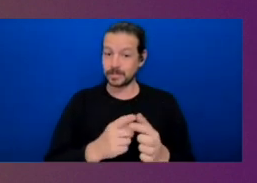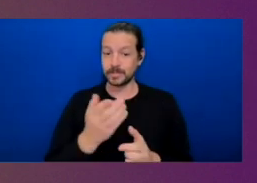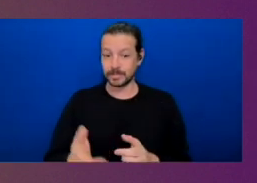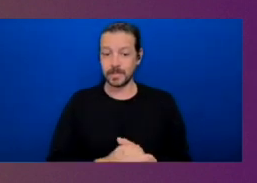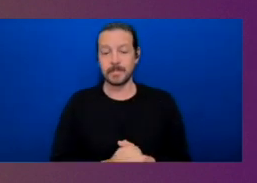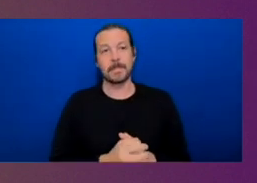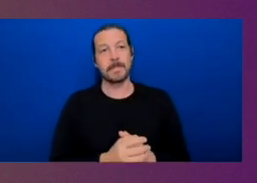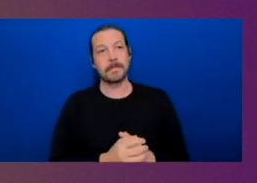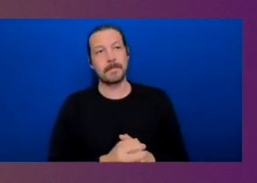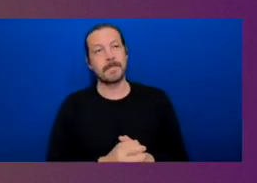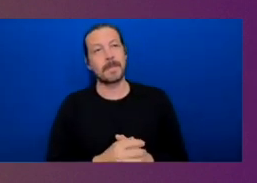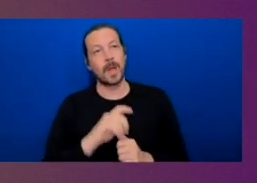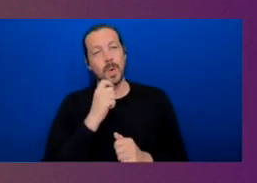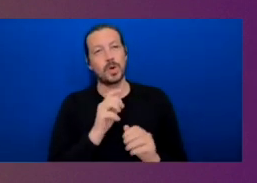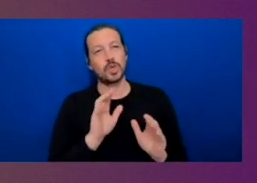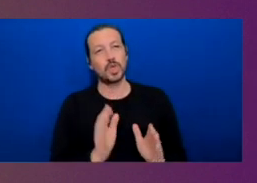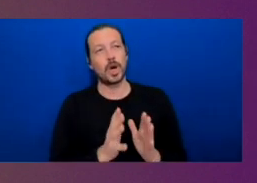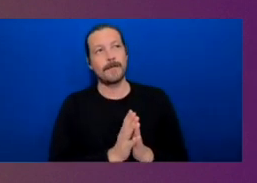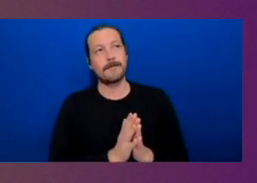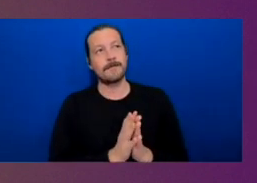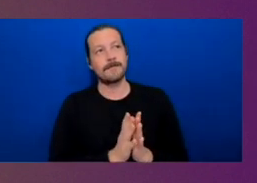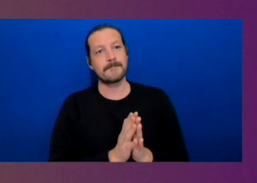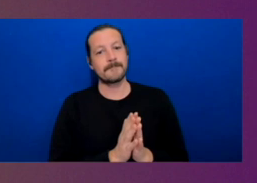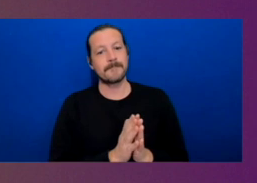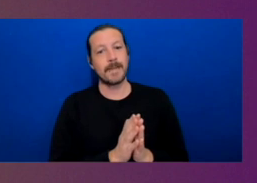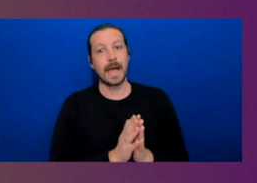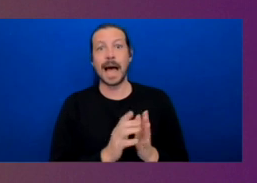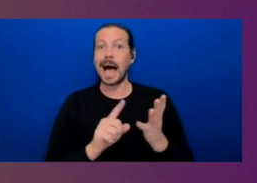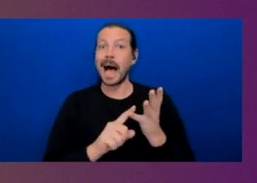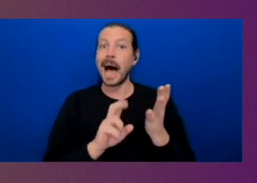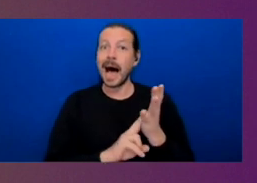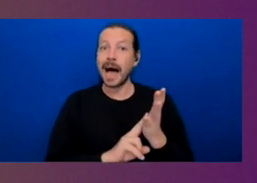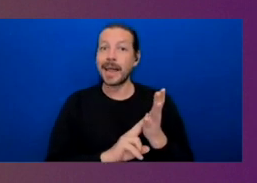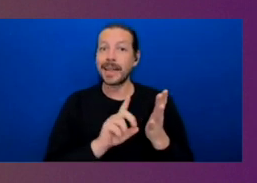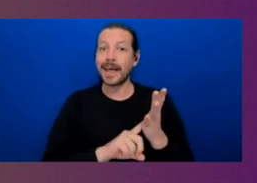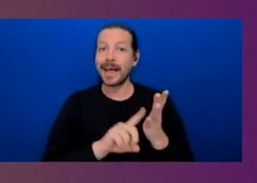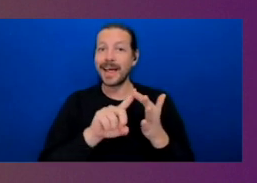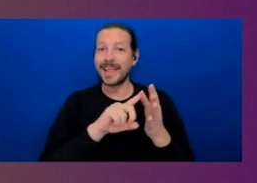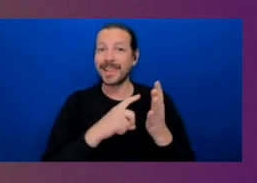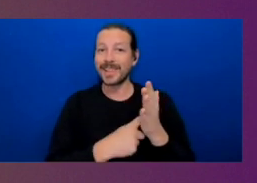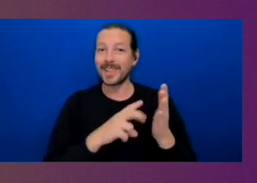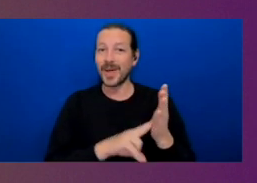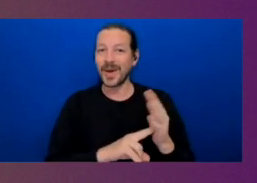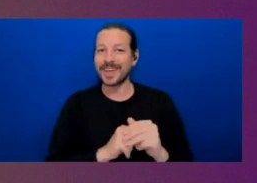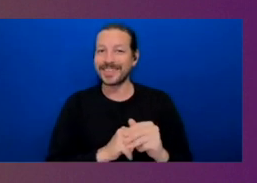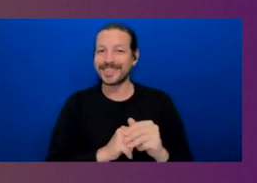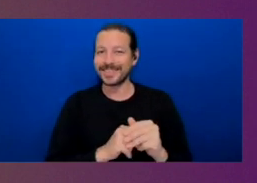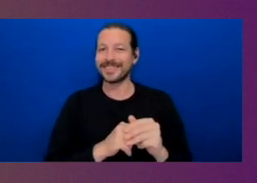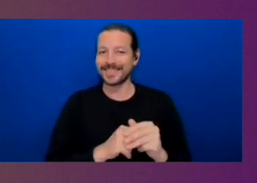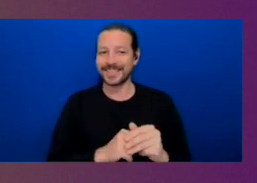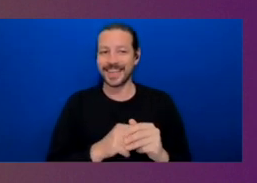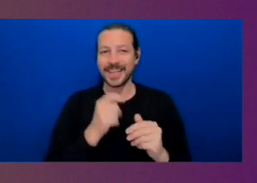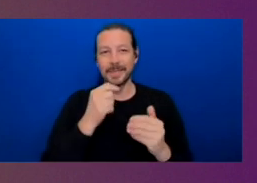I'm going to keep mine a short one. Unlearn. It's a slightly weird one. Rather than just looking to